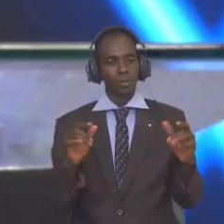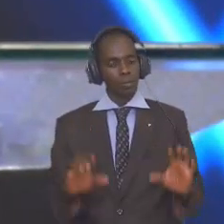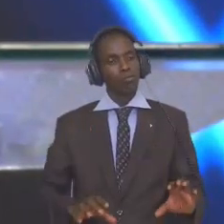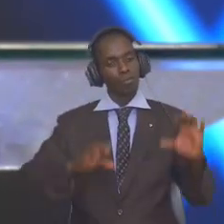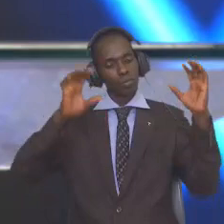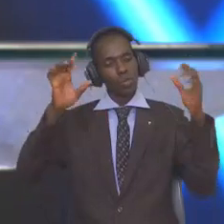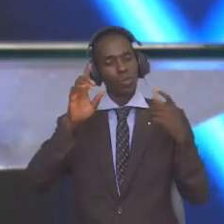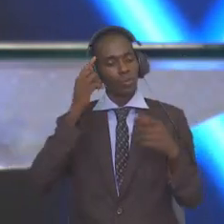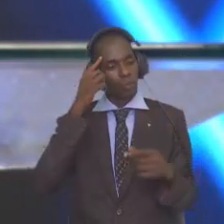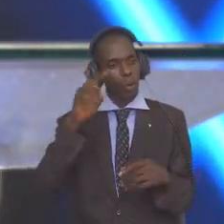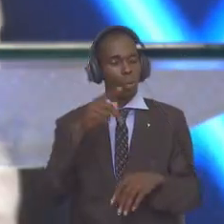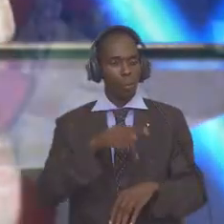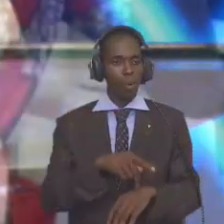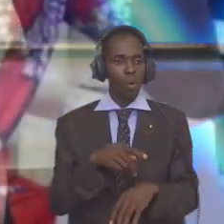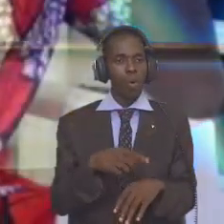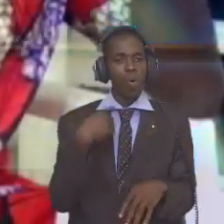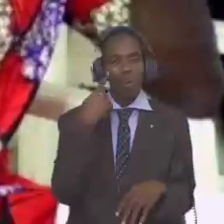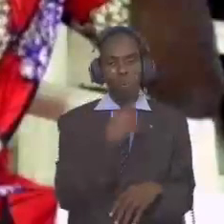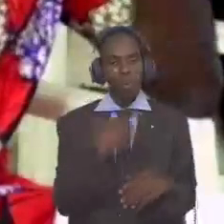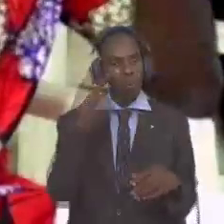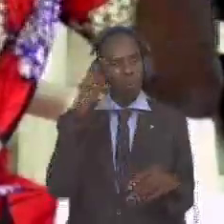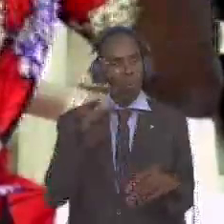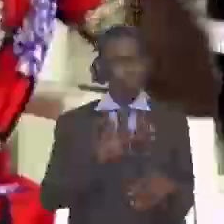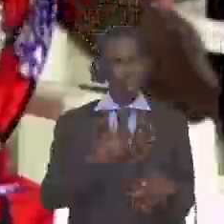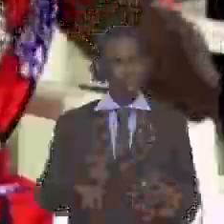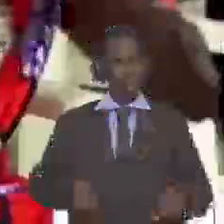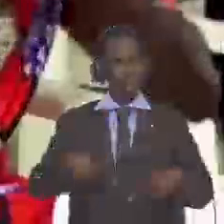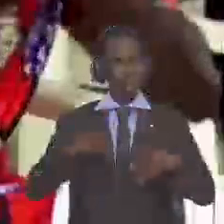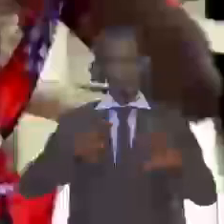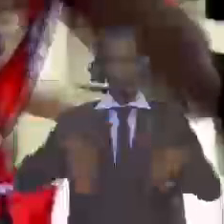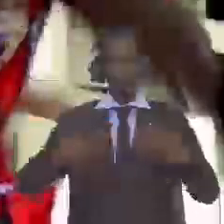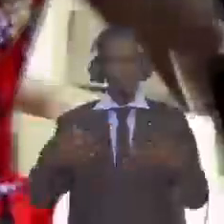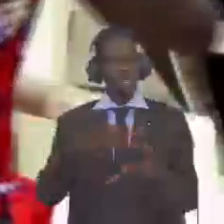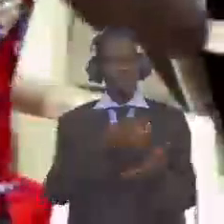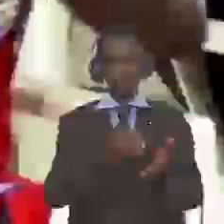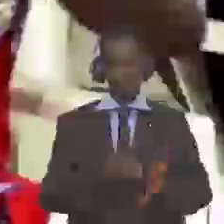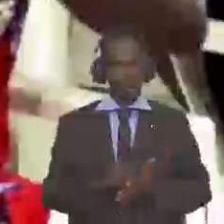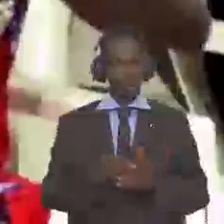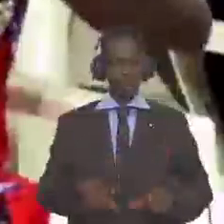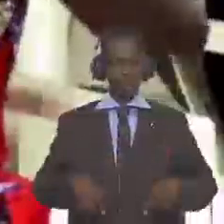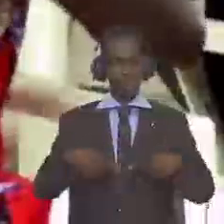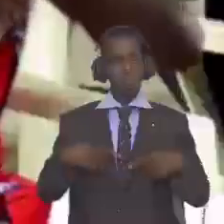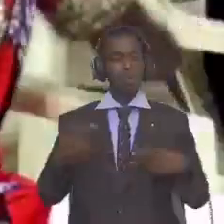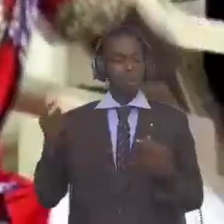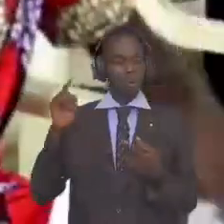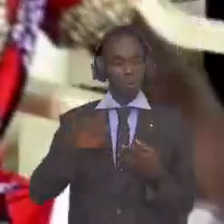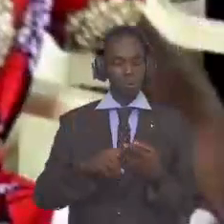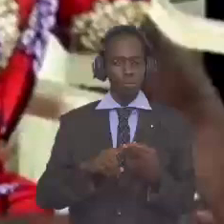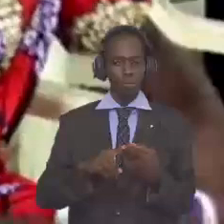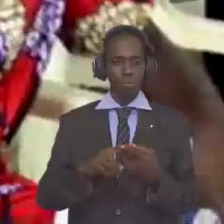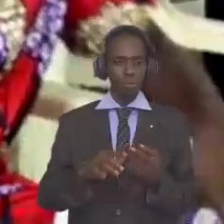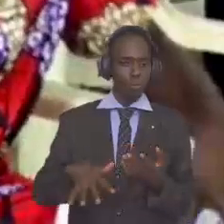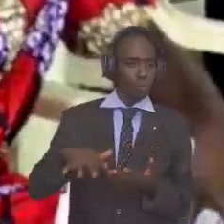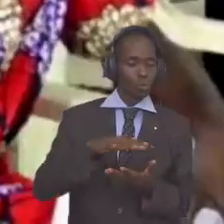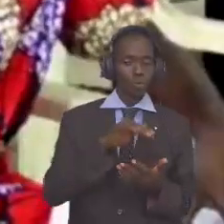the apostle, who have for my life laid down their own necks, unto whom not only I